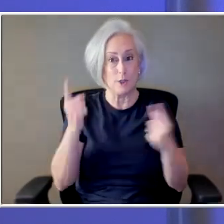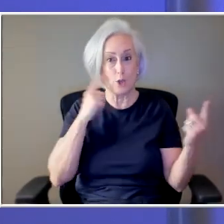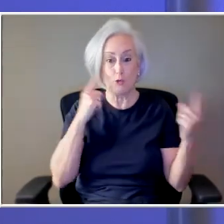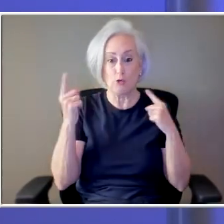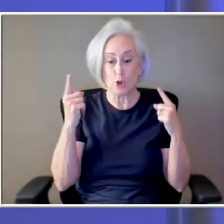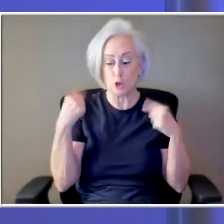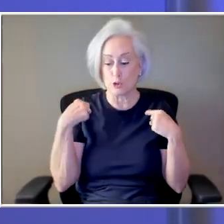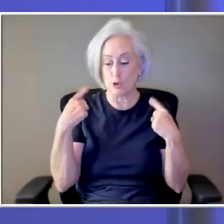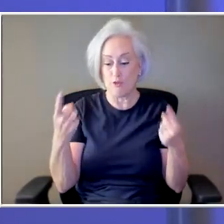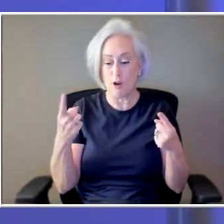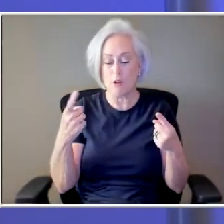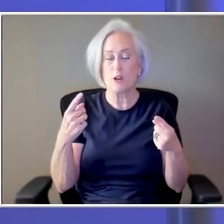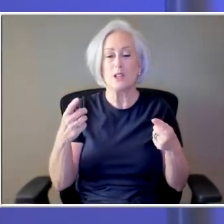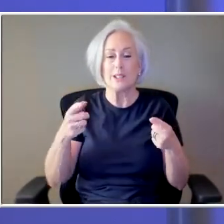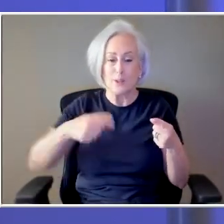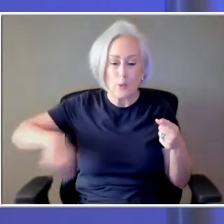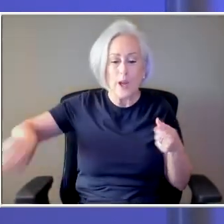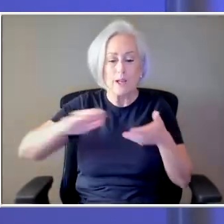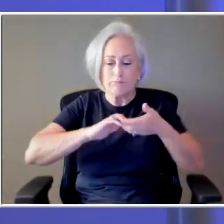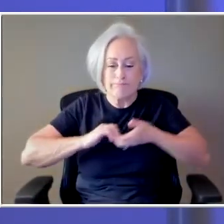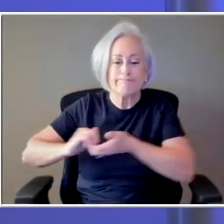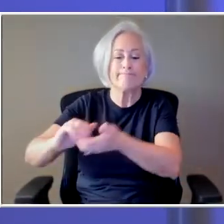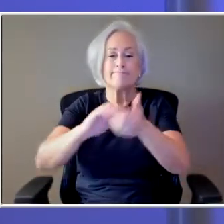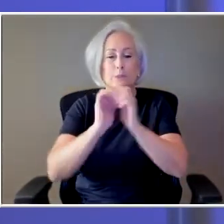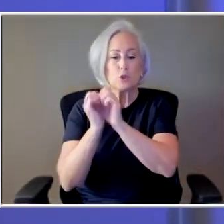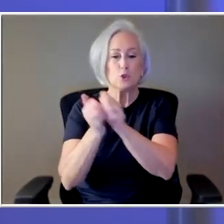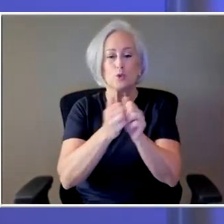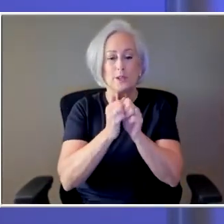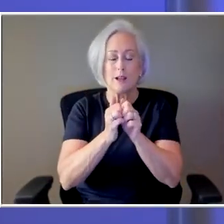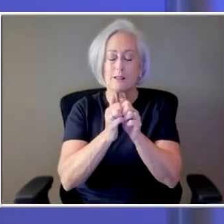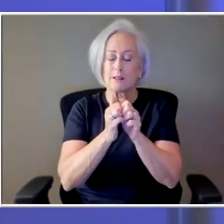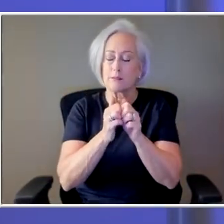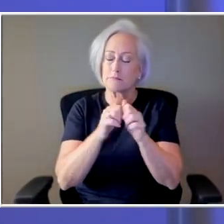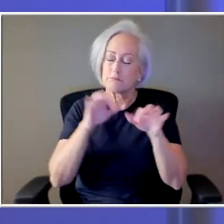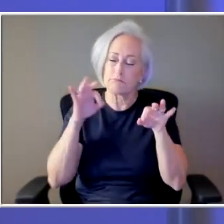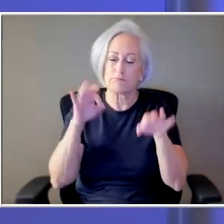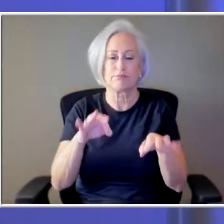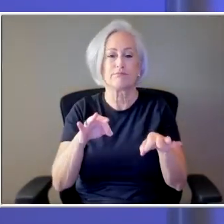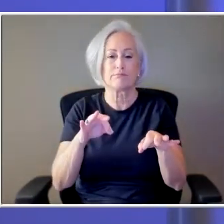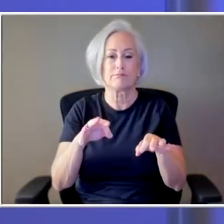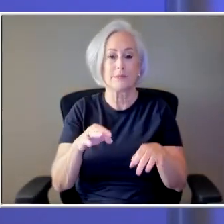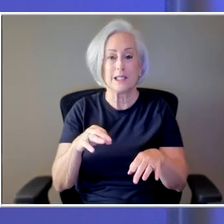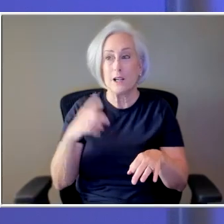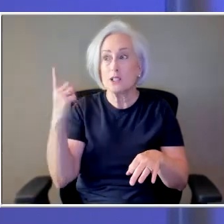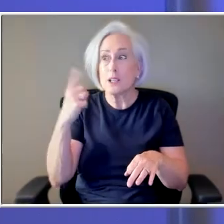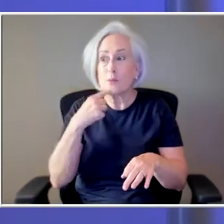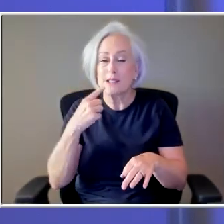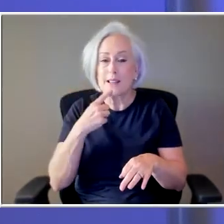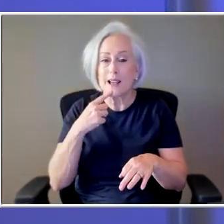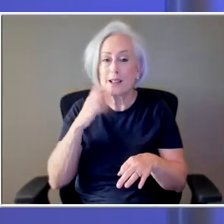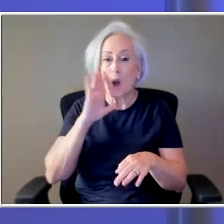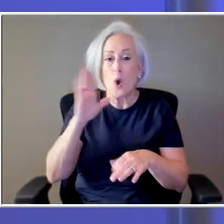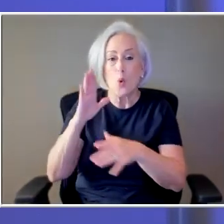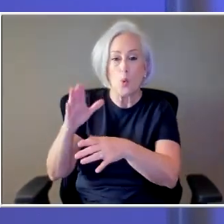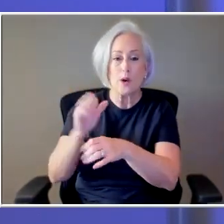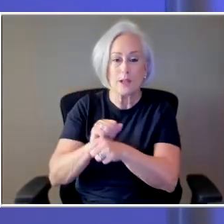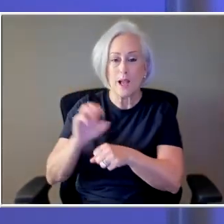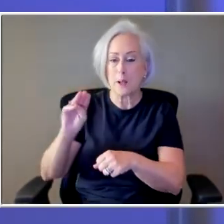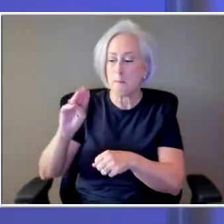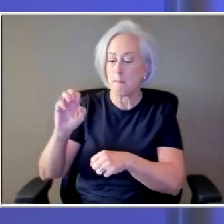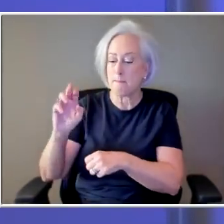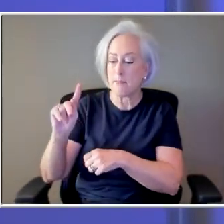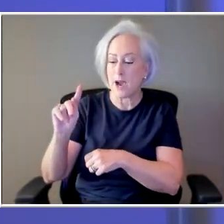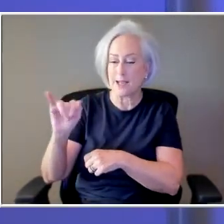work so well together as an interdisciplinary team. Madison was like, I'm going to get Tom mocktails because that is something that he and his wife love to do. They went to